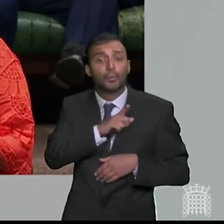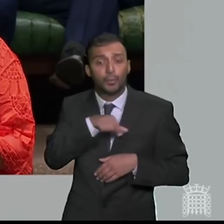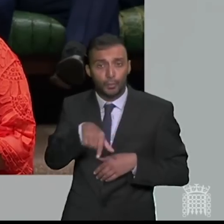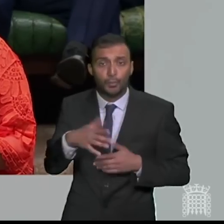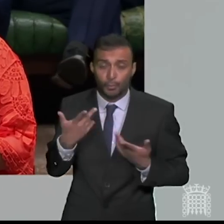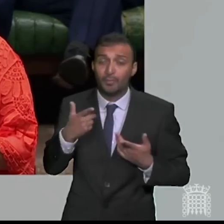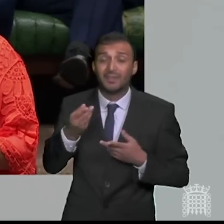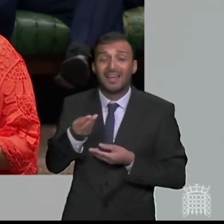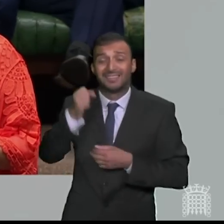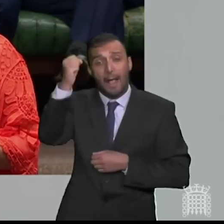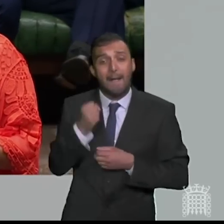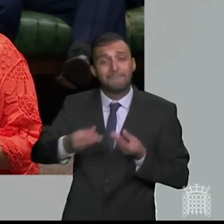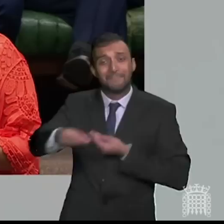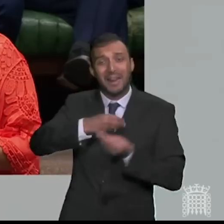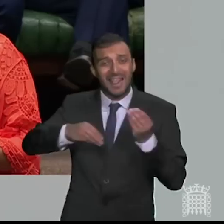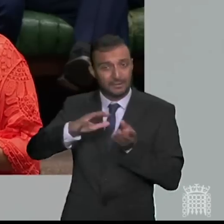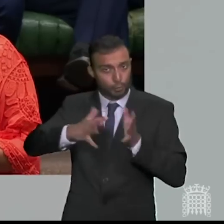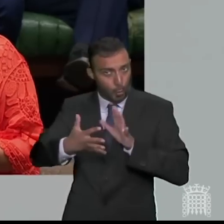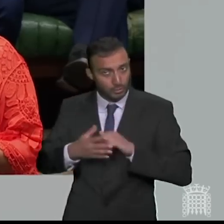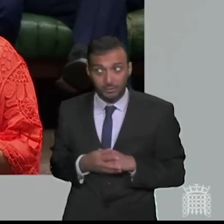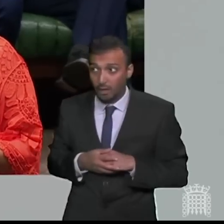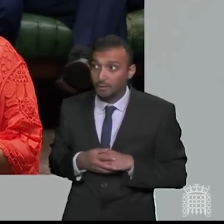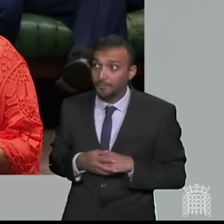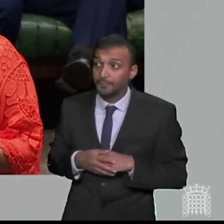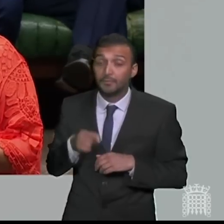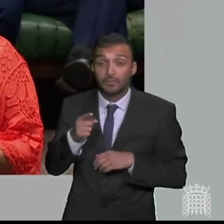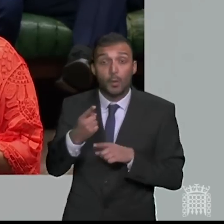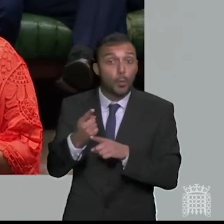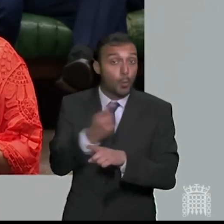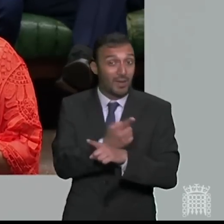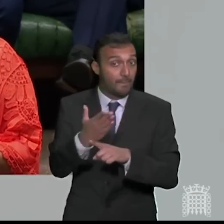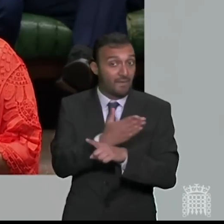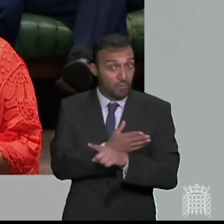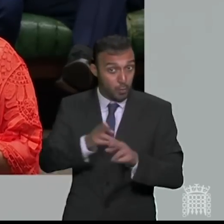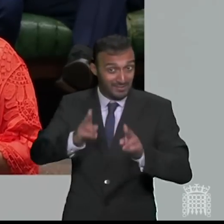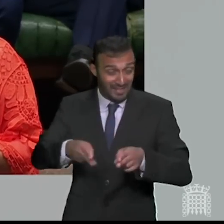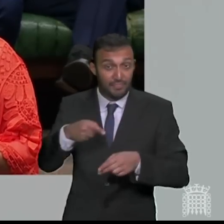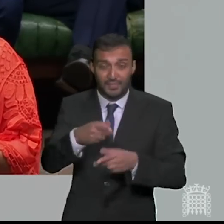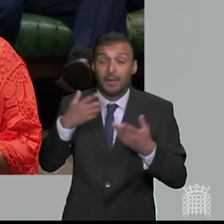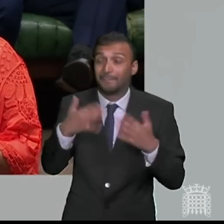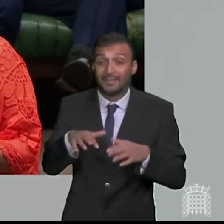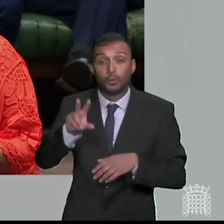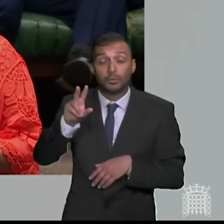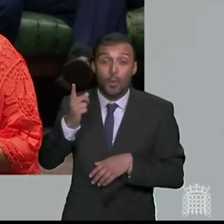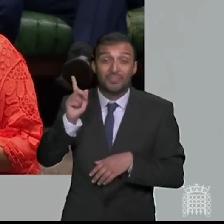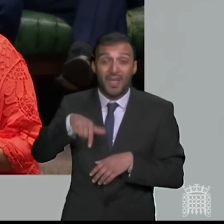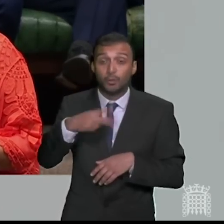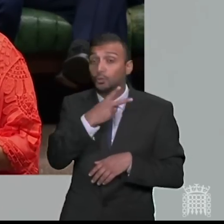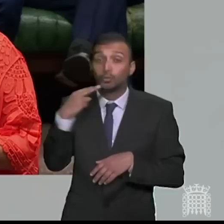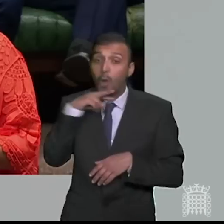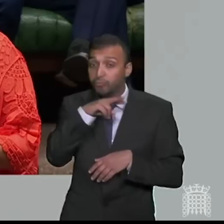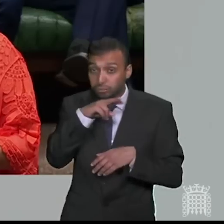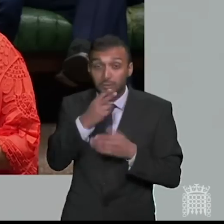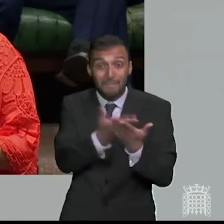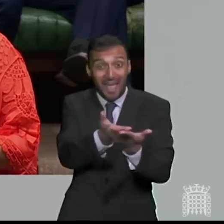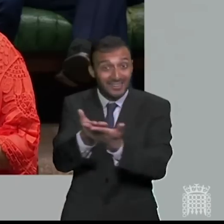Immediately before his death, Luke, bombarded with inducements, placed over 1,200 bets. At no point